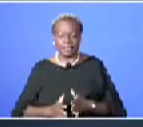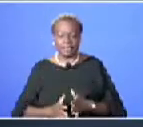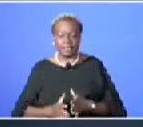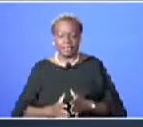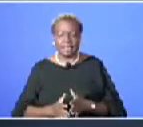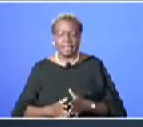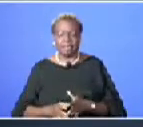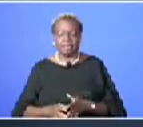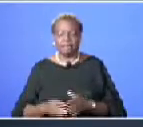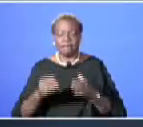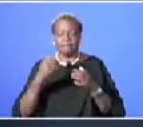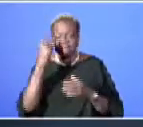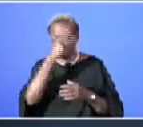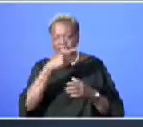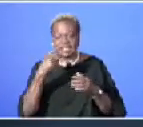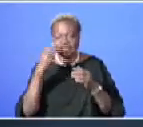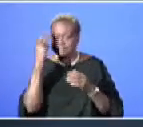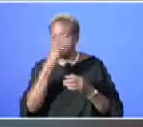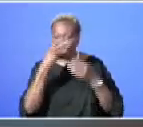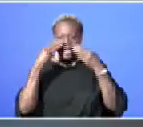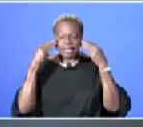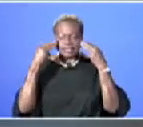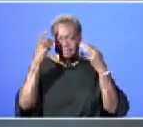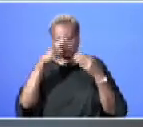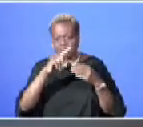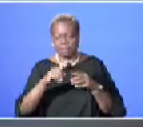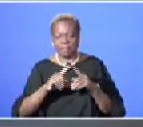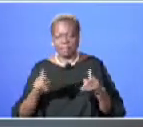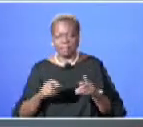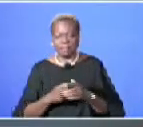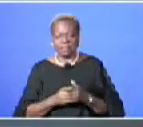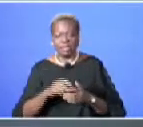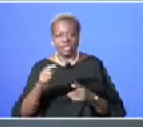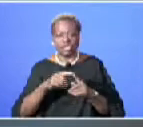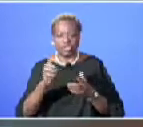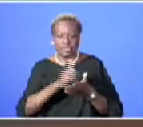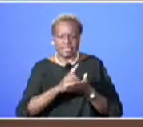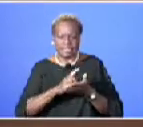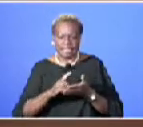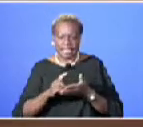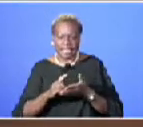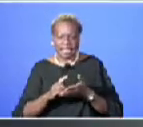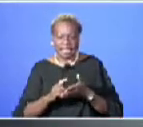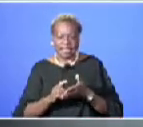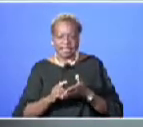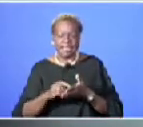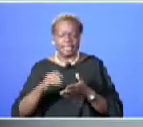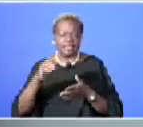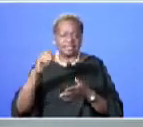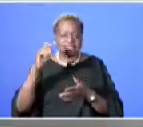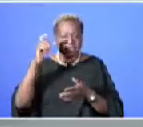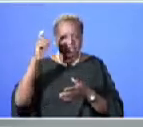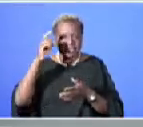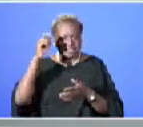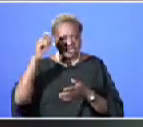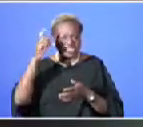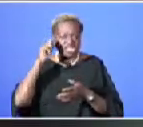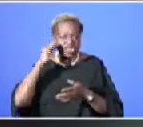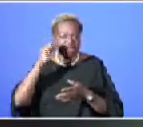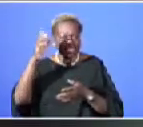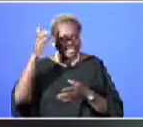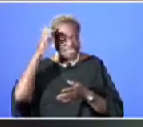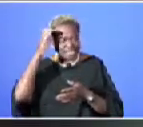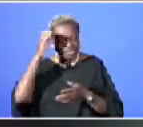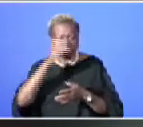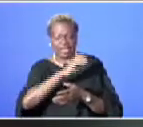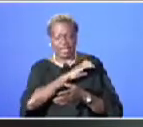those face masks for eager clients. Two designers, Annelle Dillette and her brother Cedric Bernard, have pulled out the needle and thread and